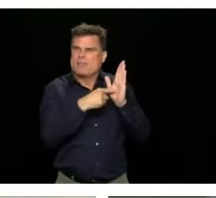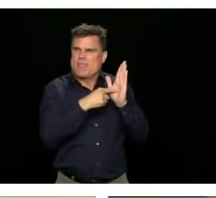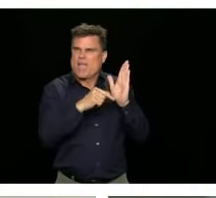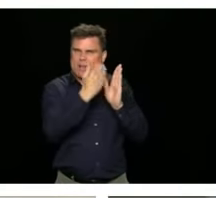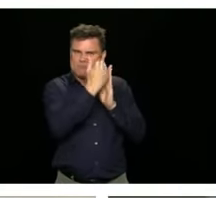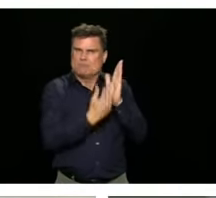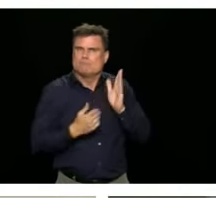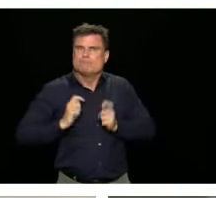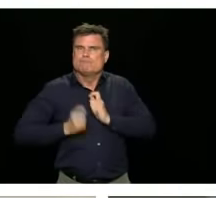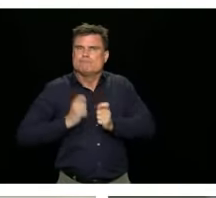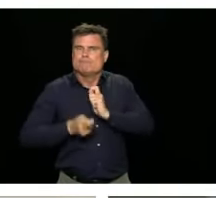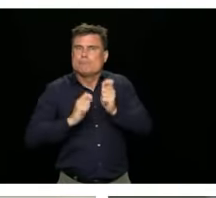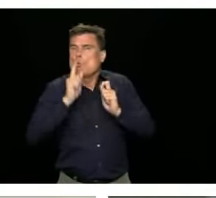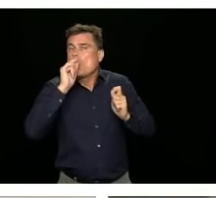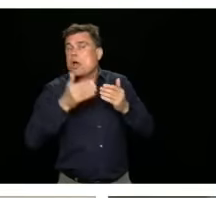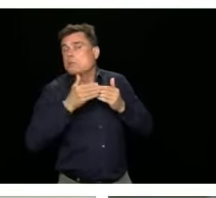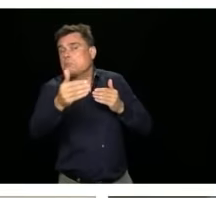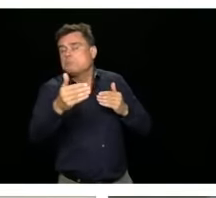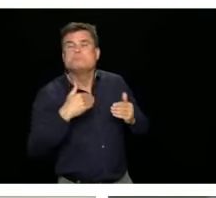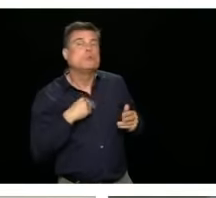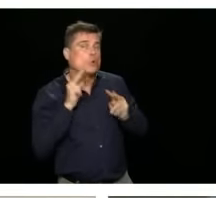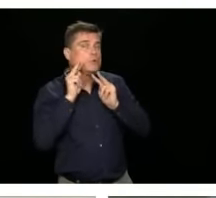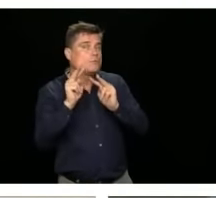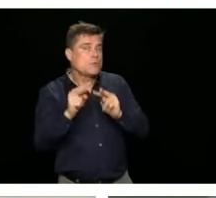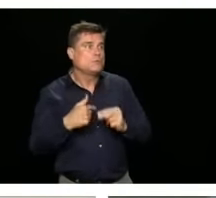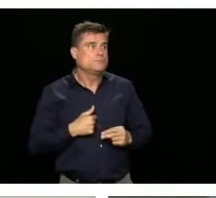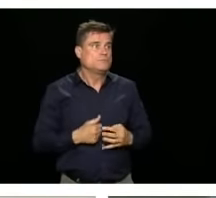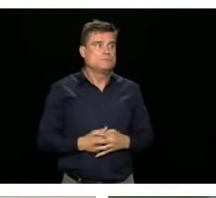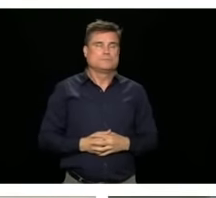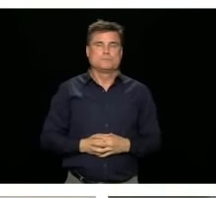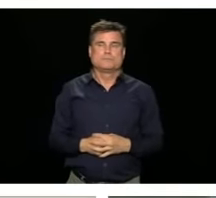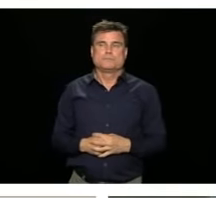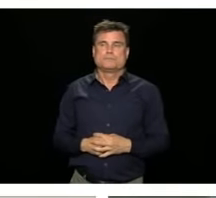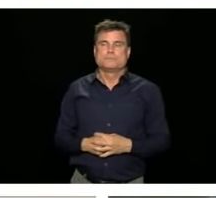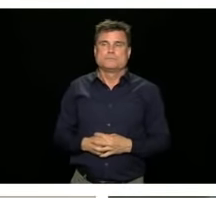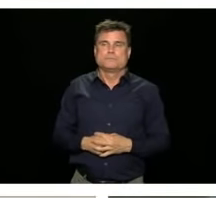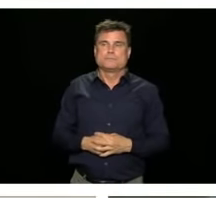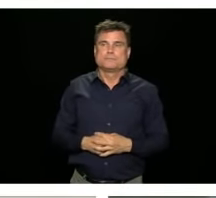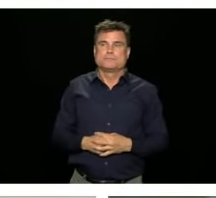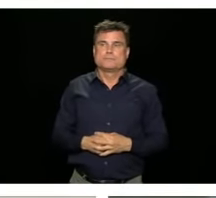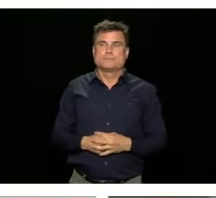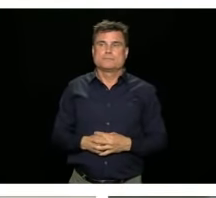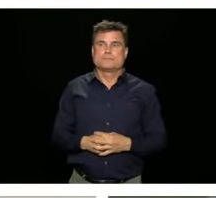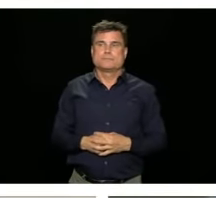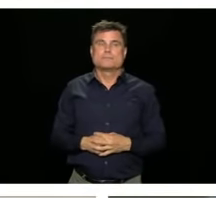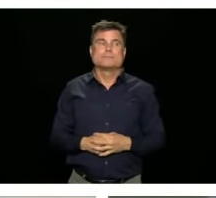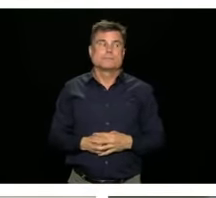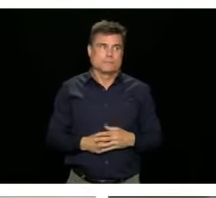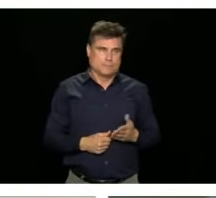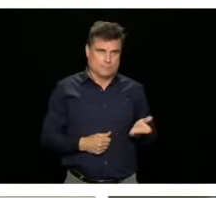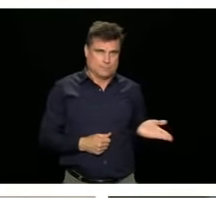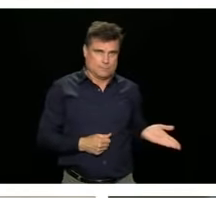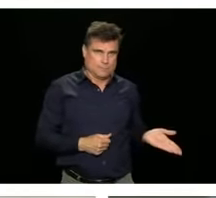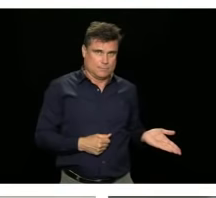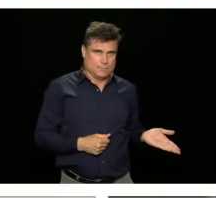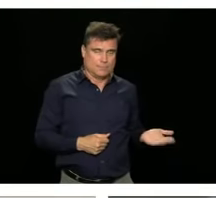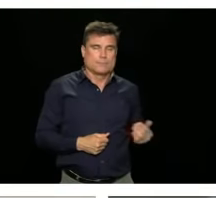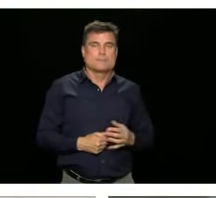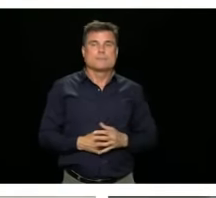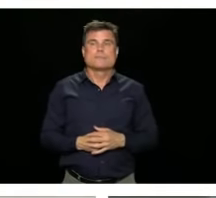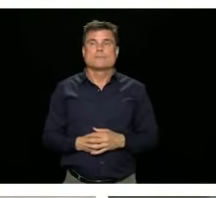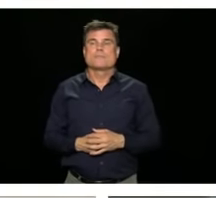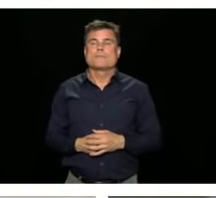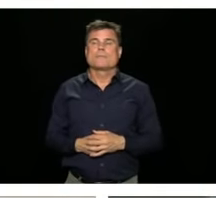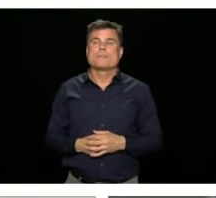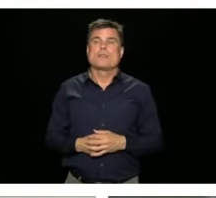know that our conversations are moving our legislations